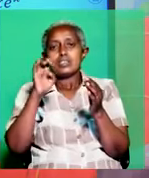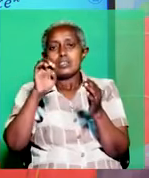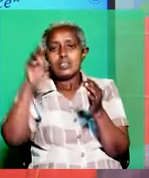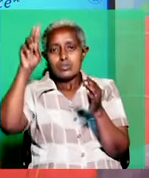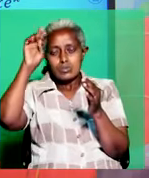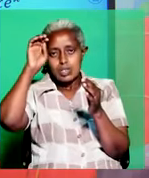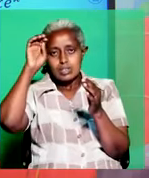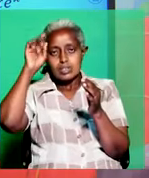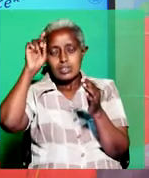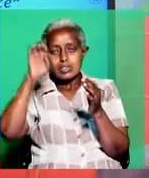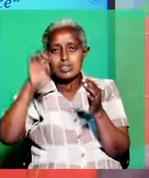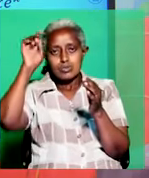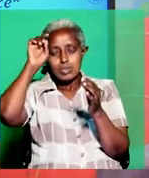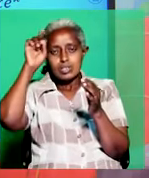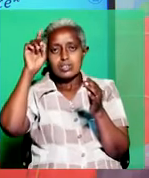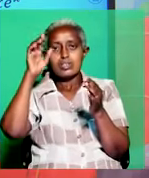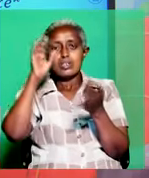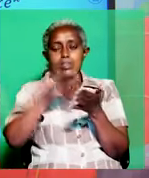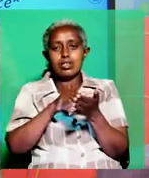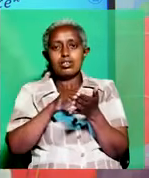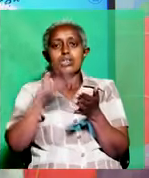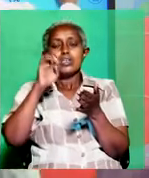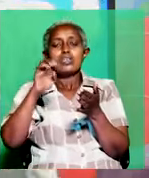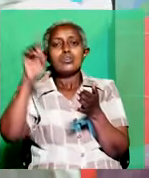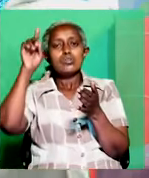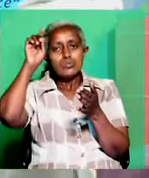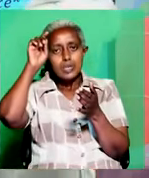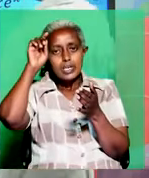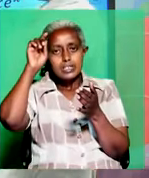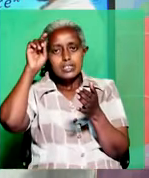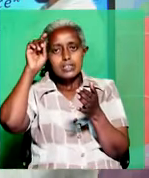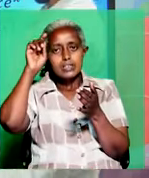x. Again, factoring e raised to x,